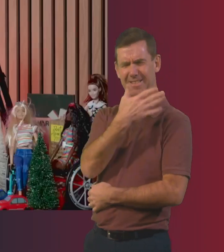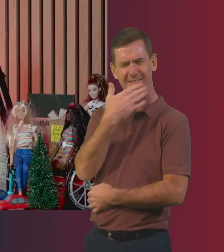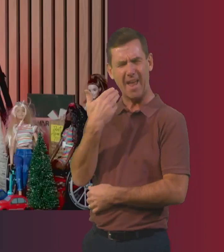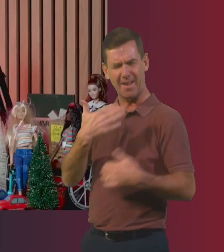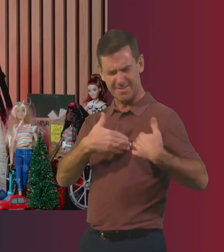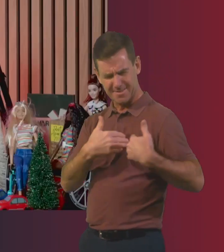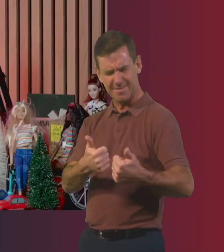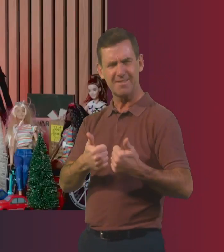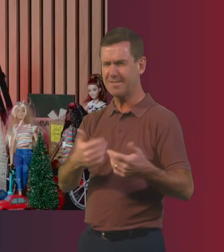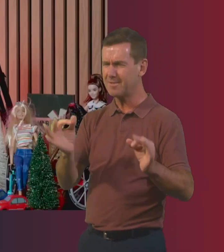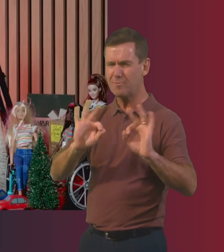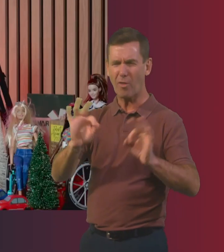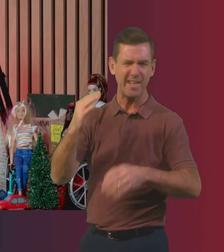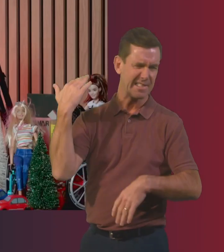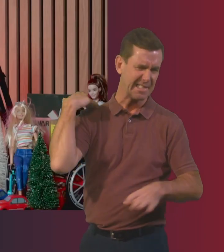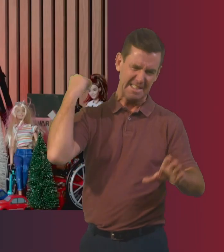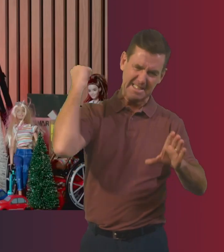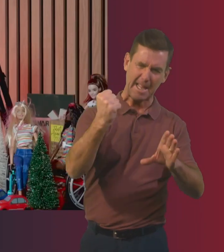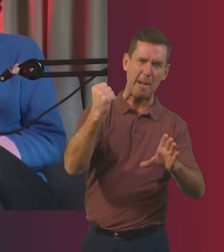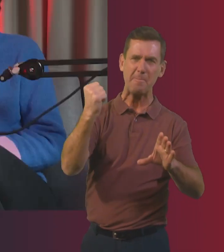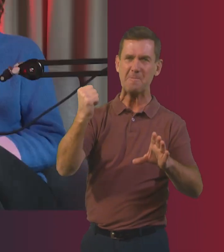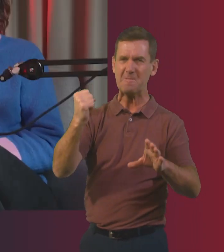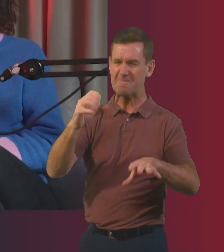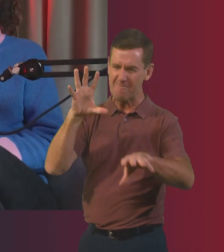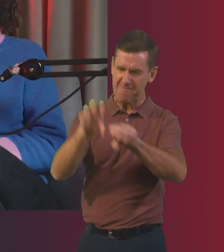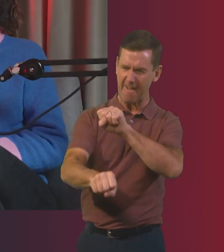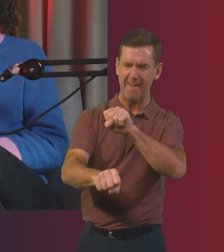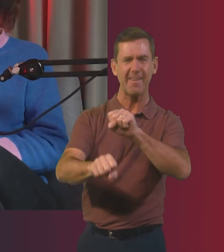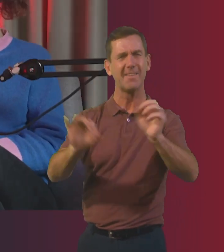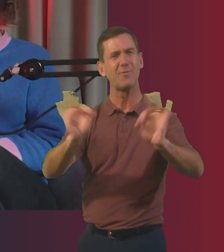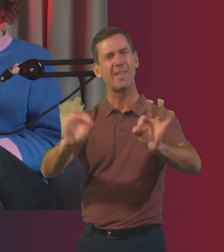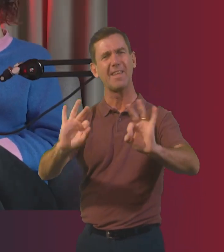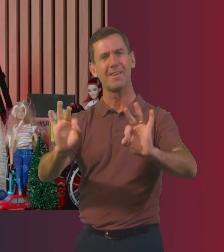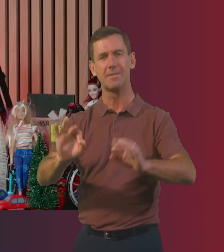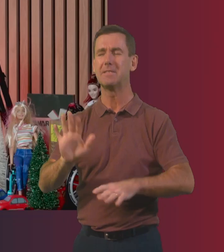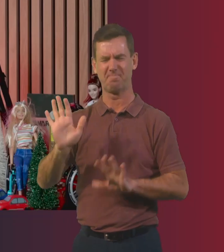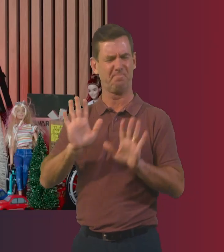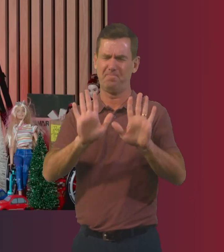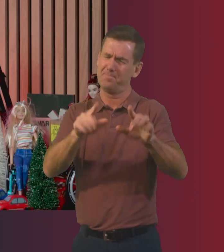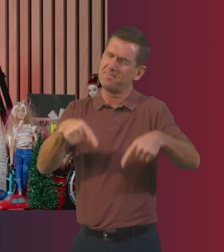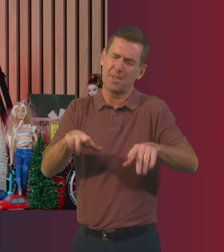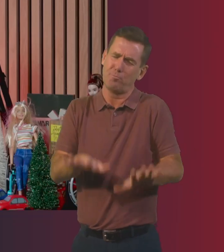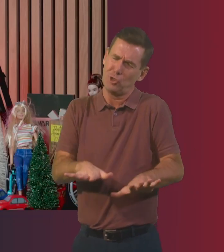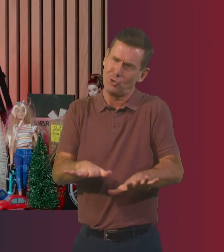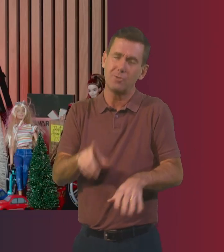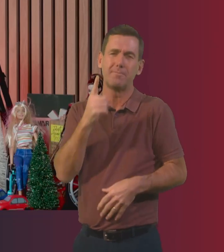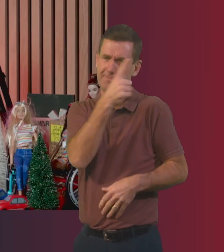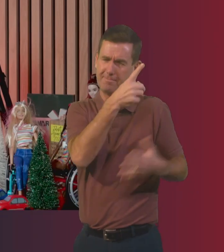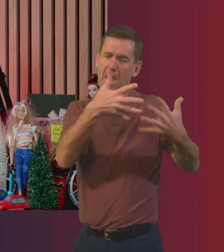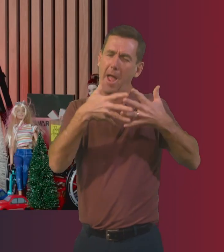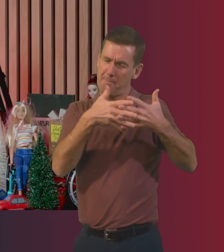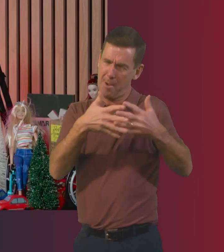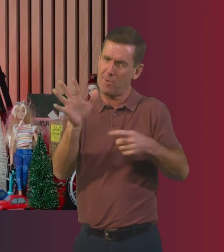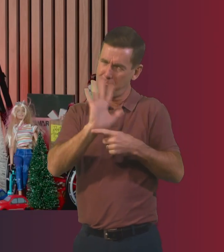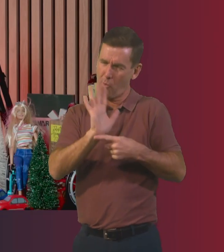some stabbing in the back. I want ruthlessness. That's what the American chose. Oh, okay. Maybe that's where I need